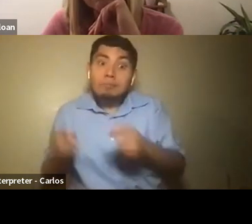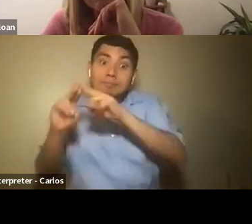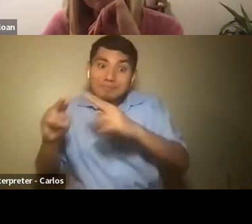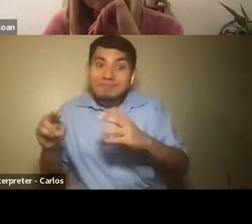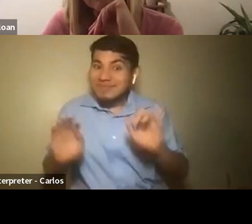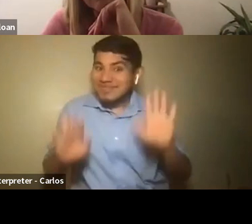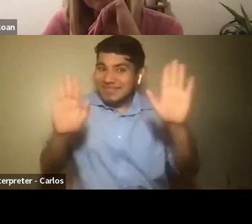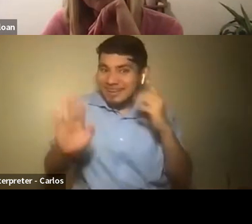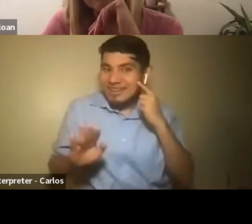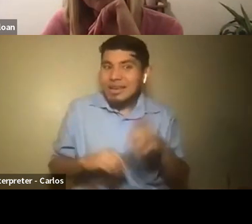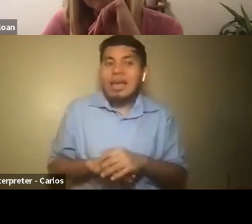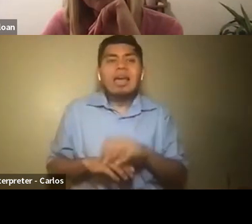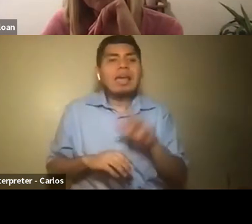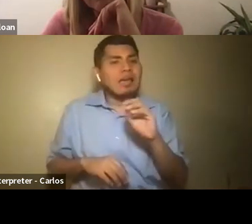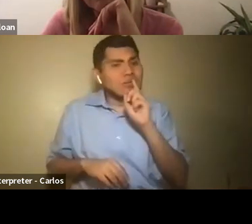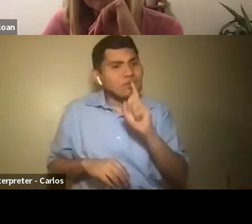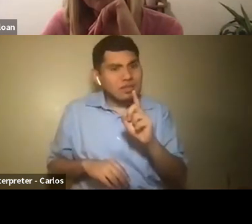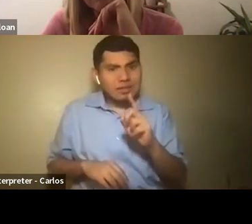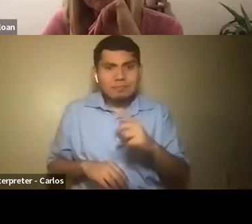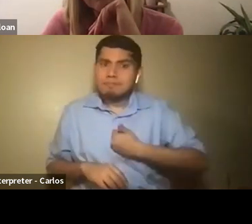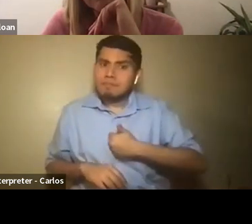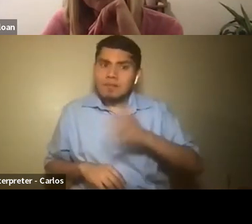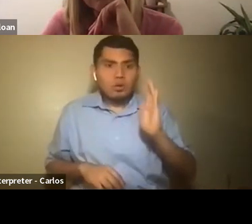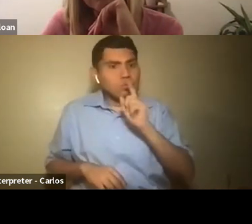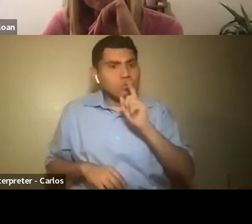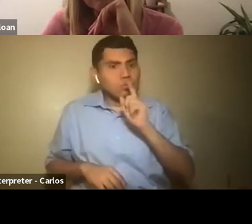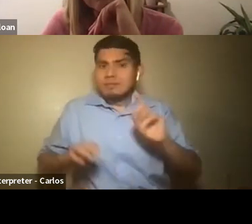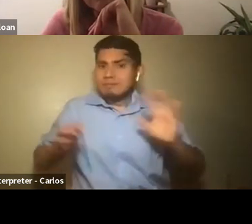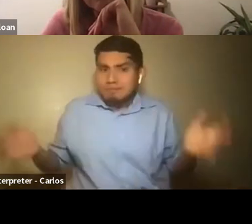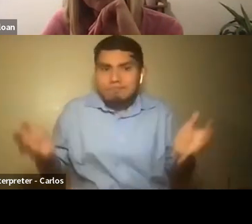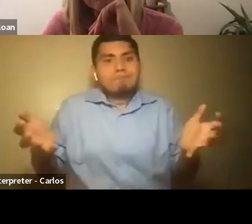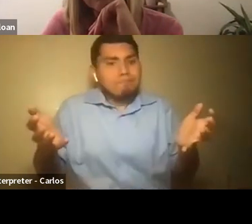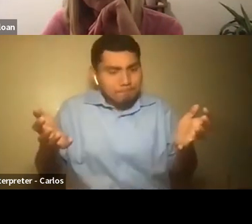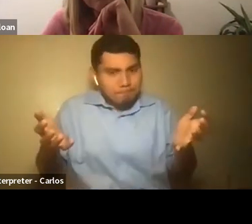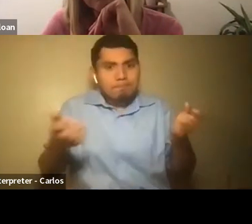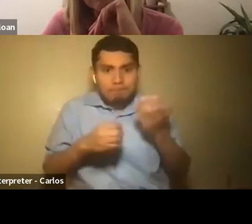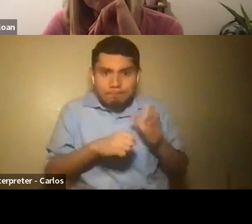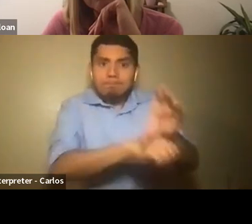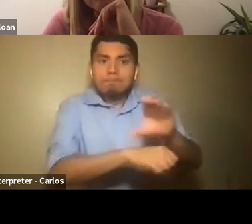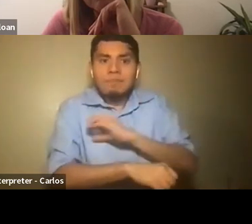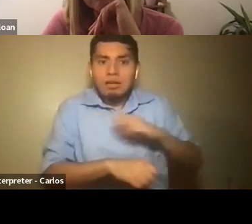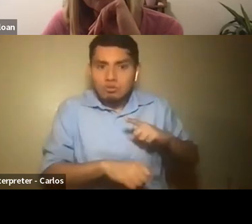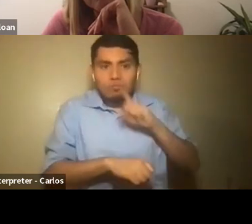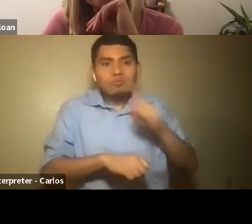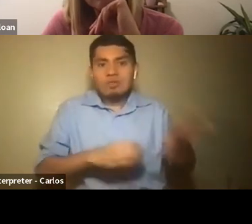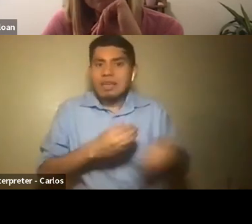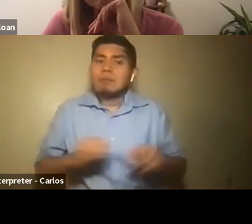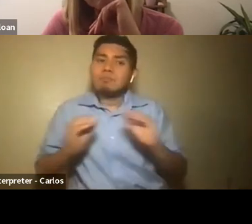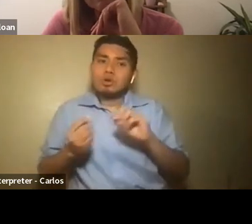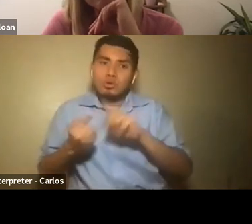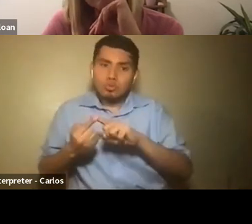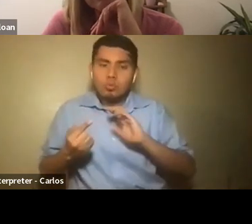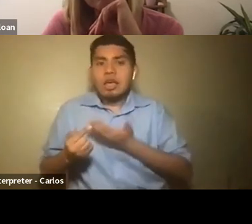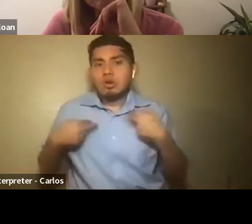And certainly I, for one, am going to be pushing hard to encourage council to add more to the Human Services Grant